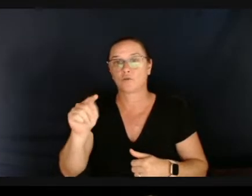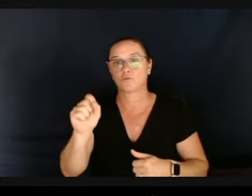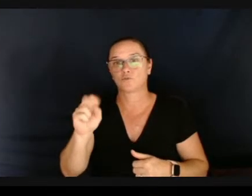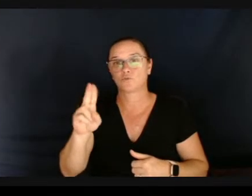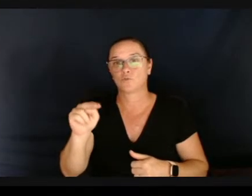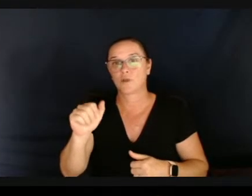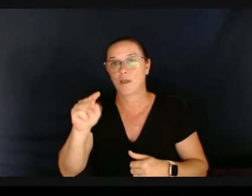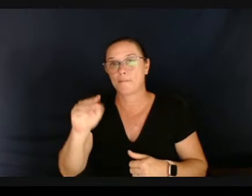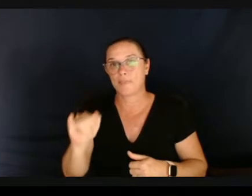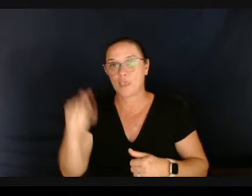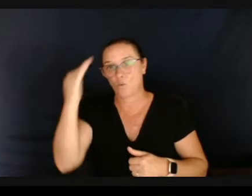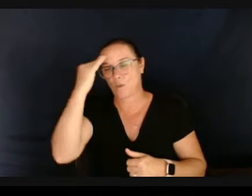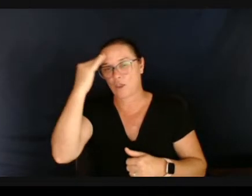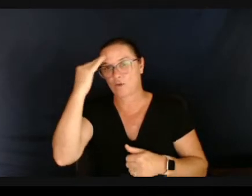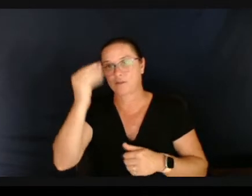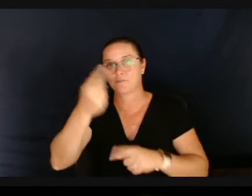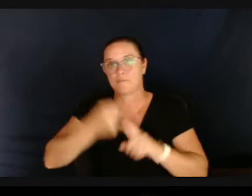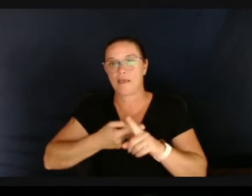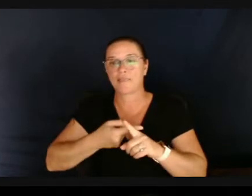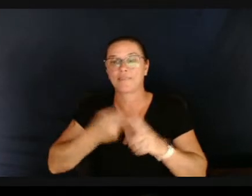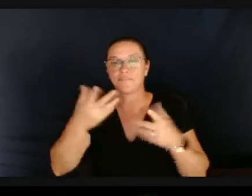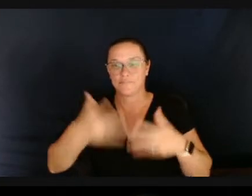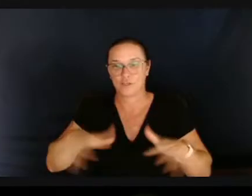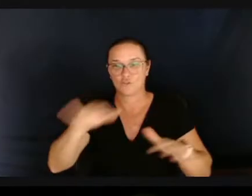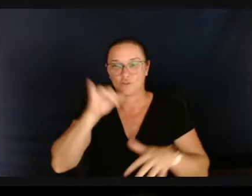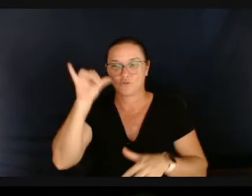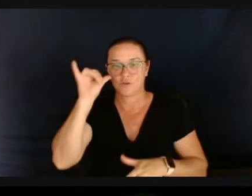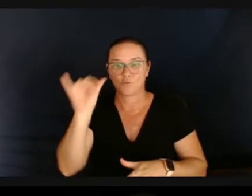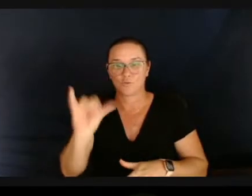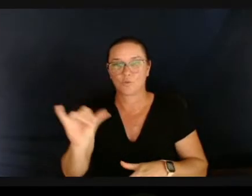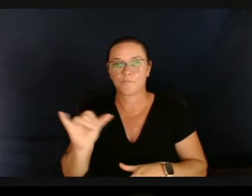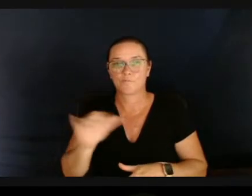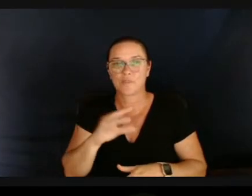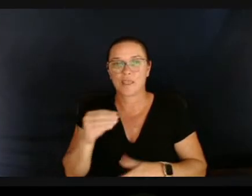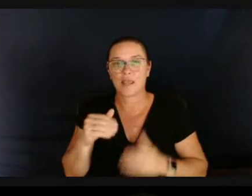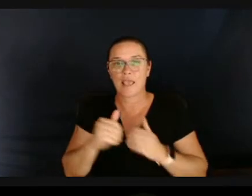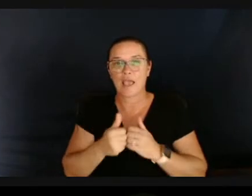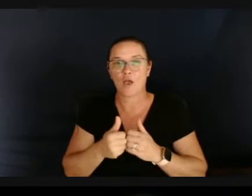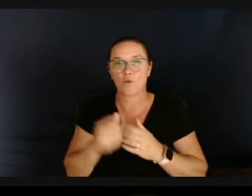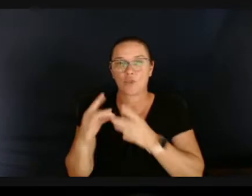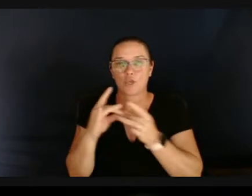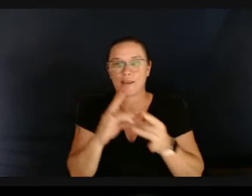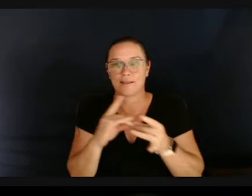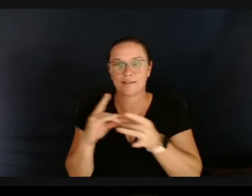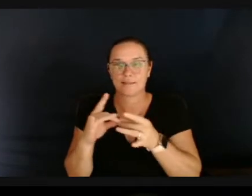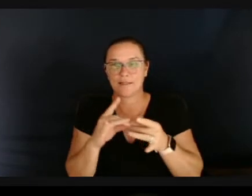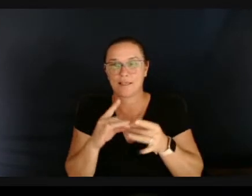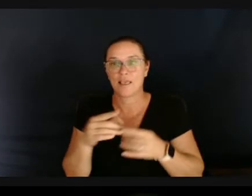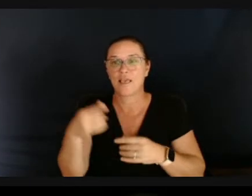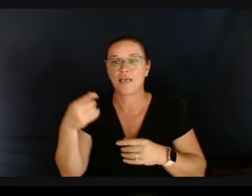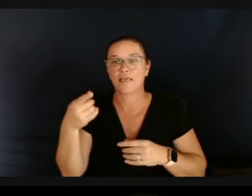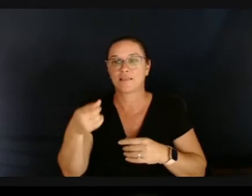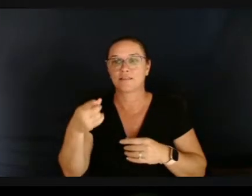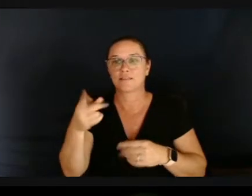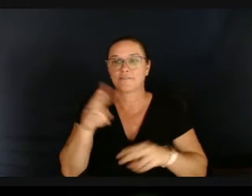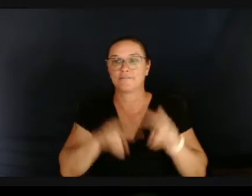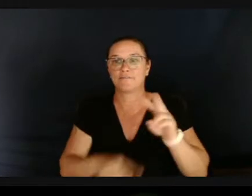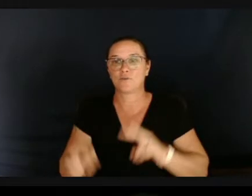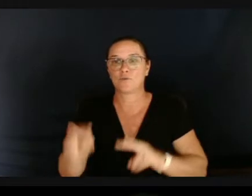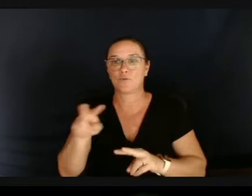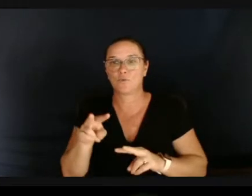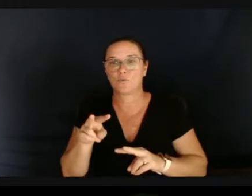here yesterday, and how these are connected here. So here's a view